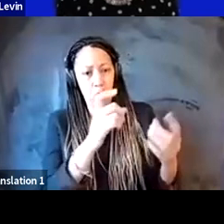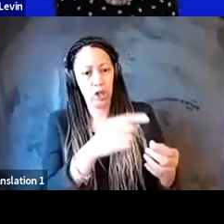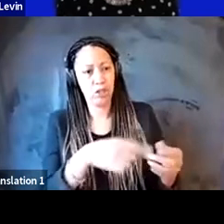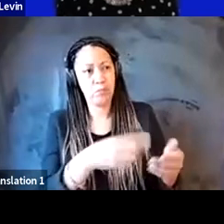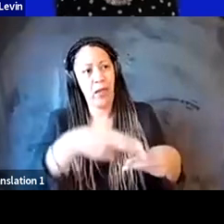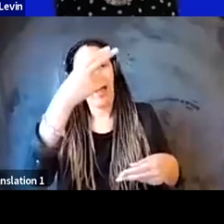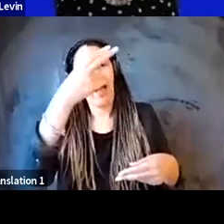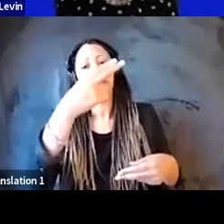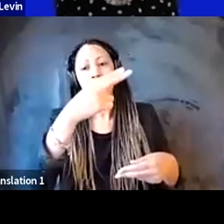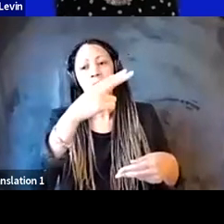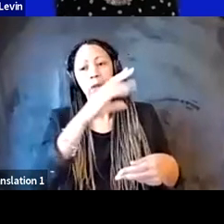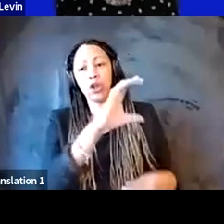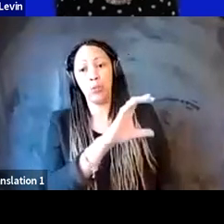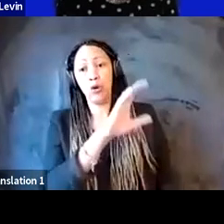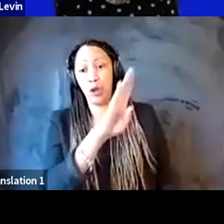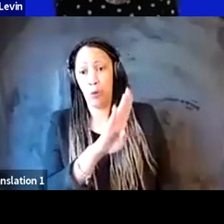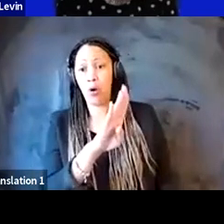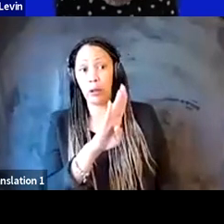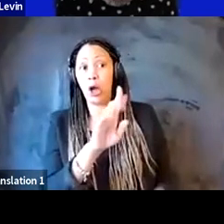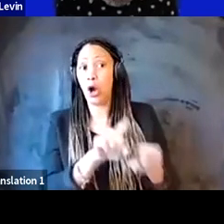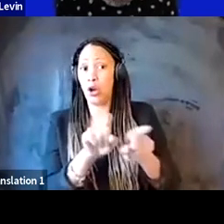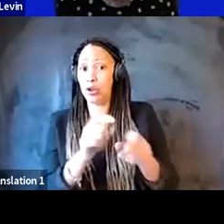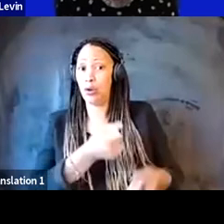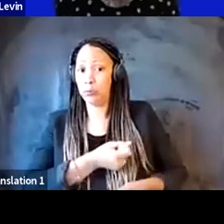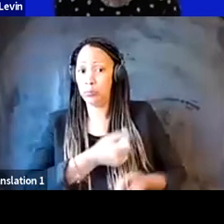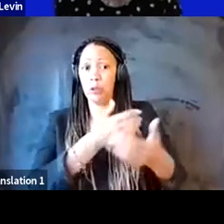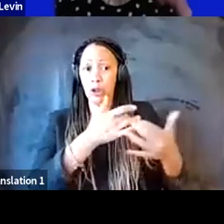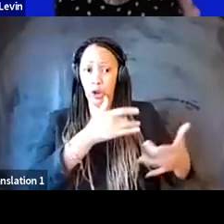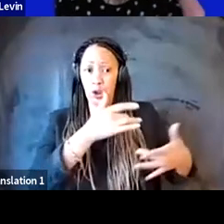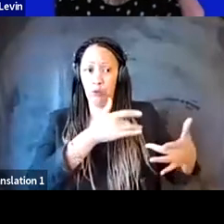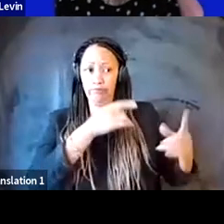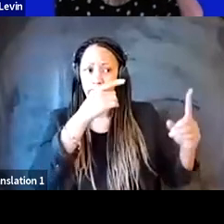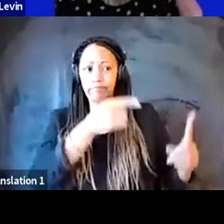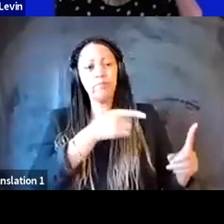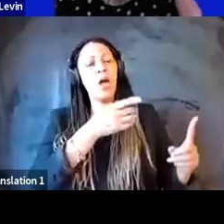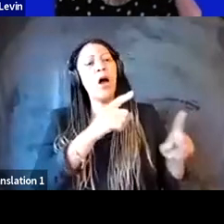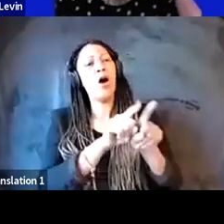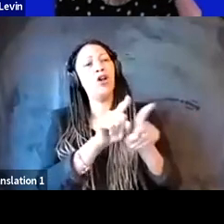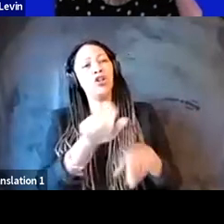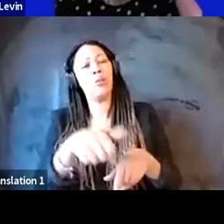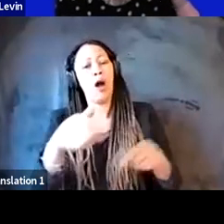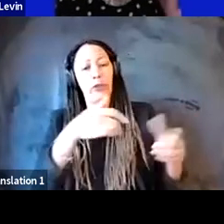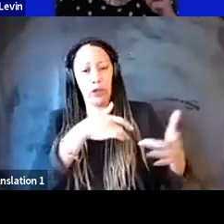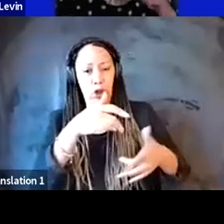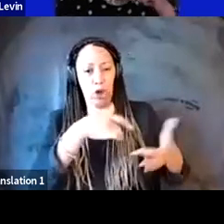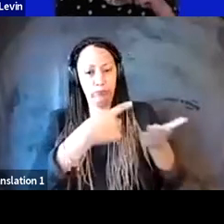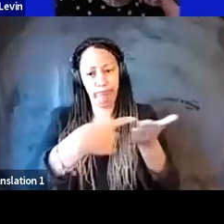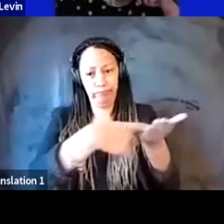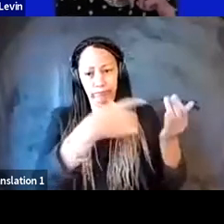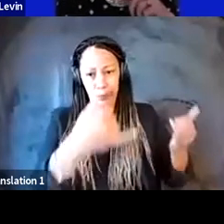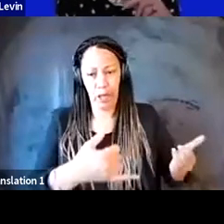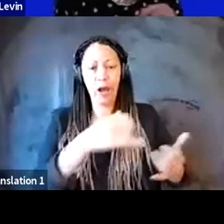the community board also expressed concern about. And I just wanted to turn to some of the other concerns that the community board laid